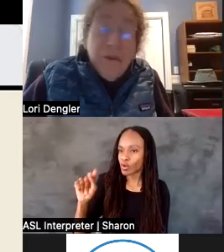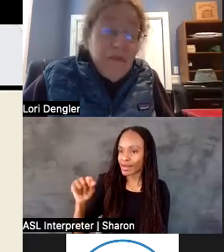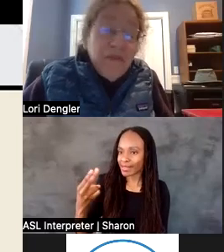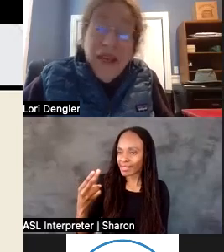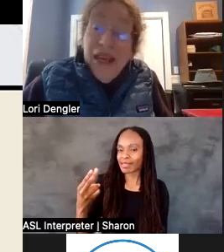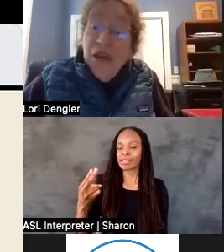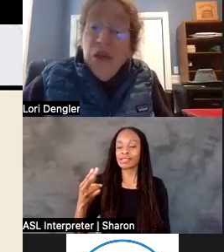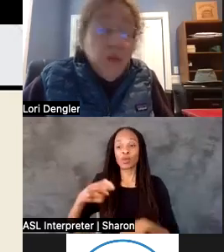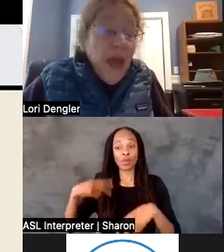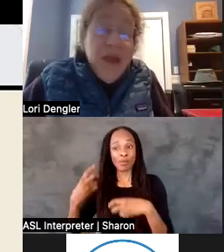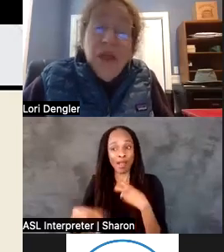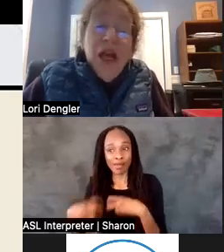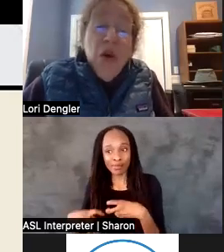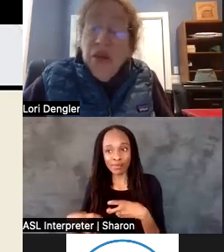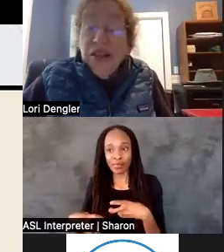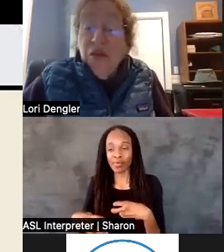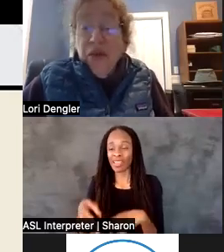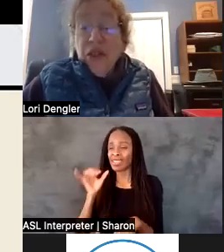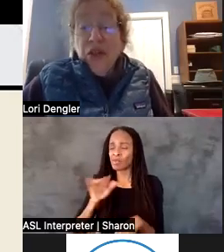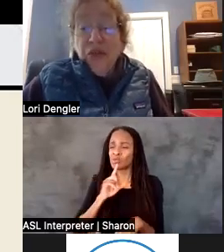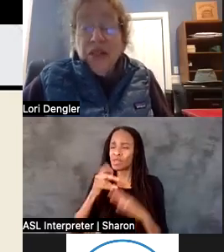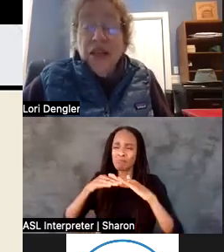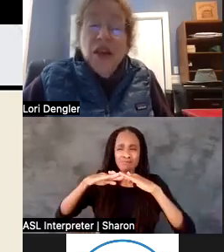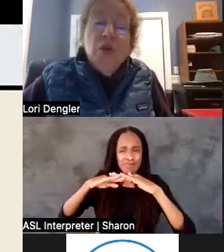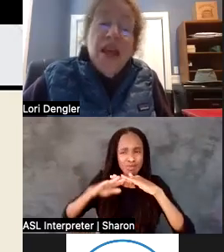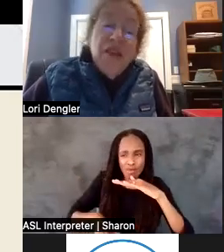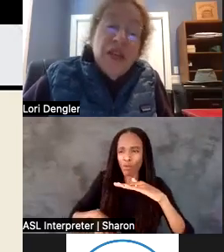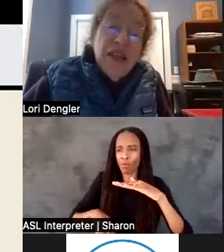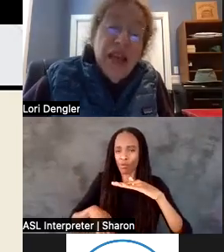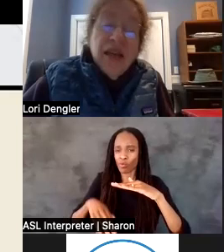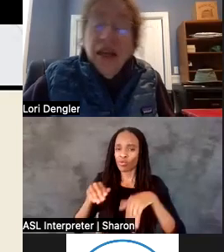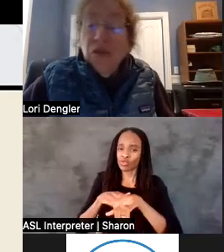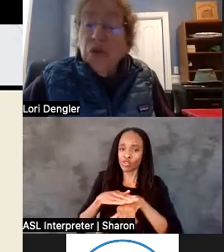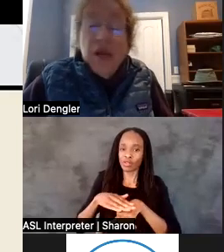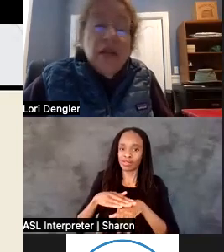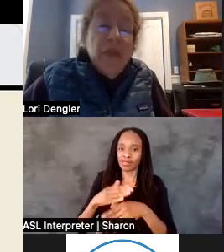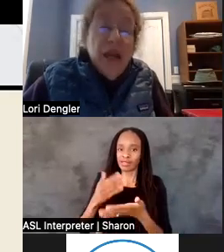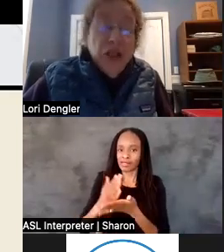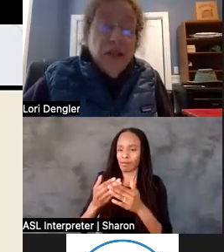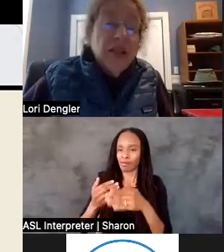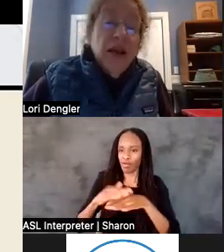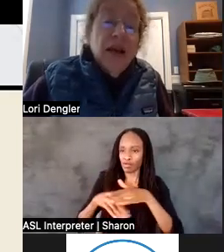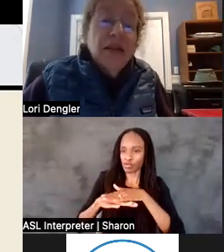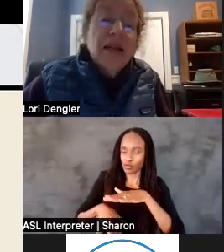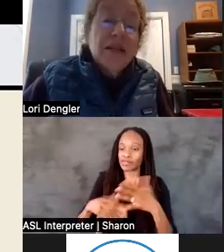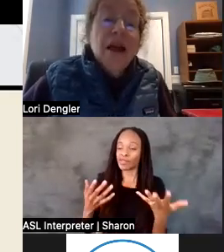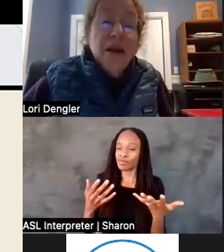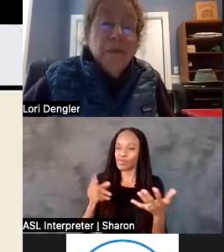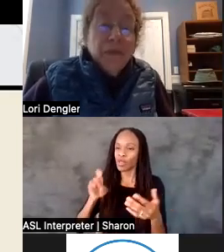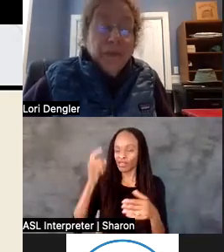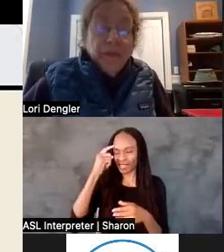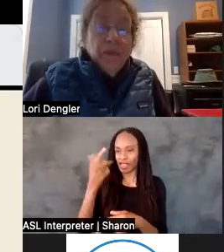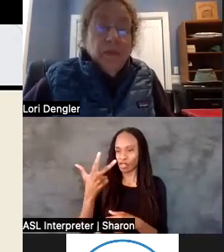is it was way below the stuff on the surface. Here we have to think in 3 dimensions. Next